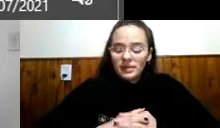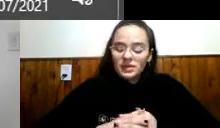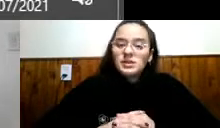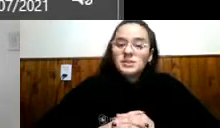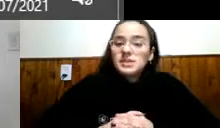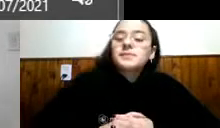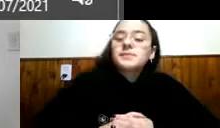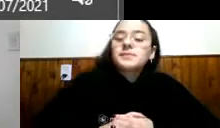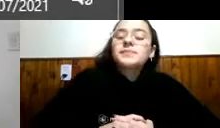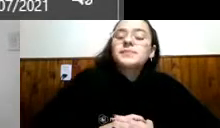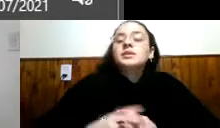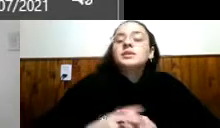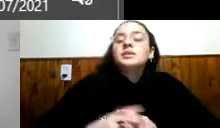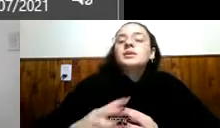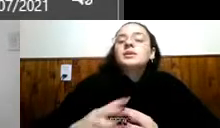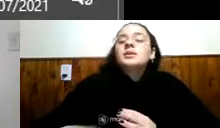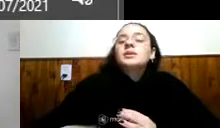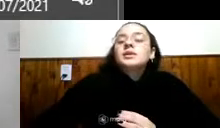expenses.